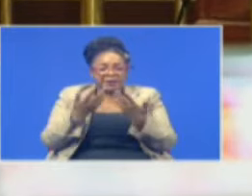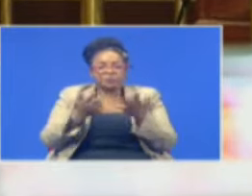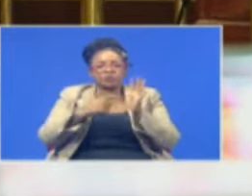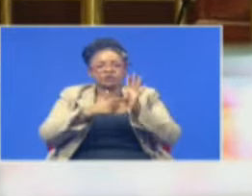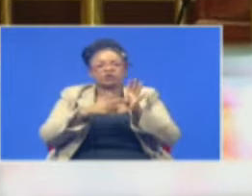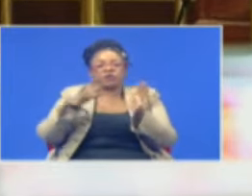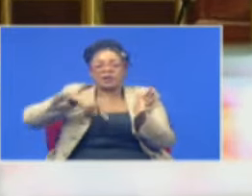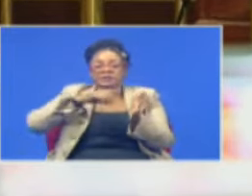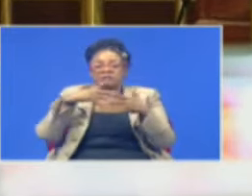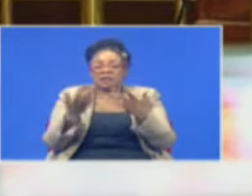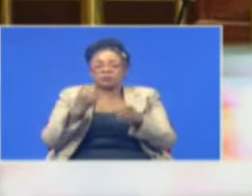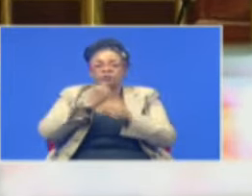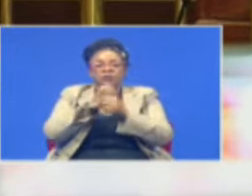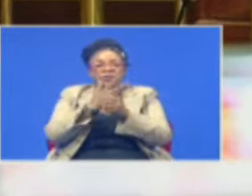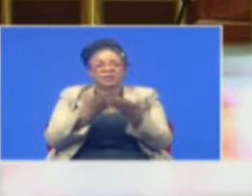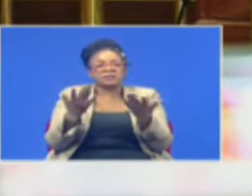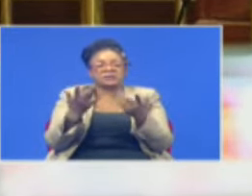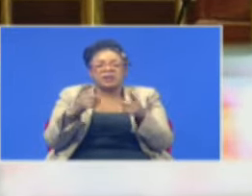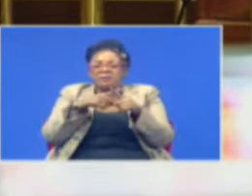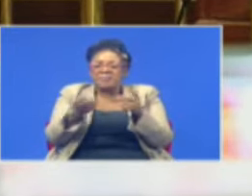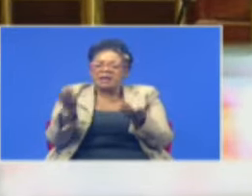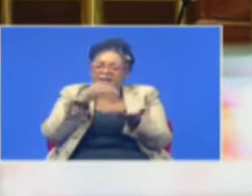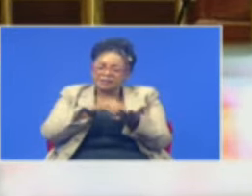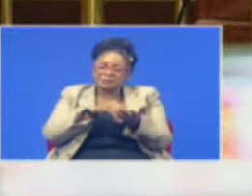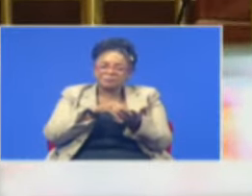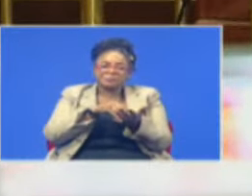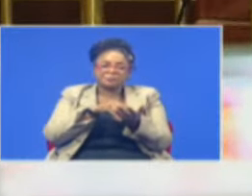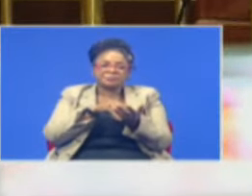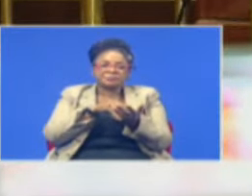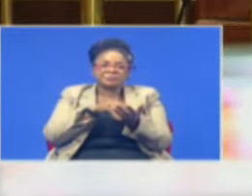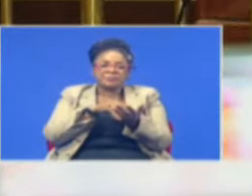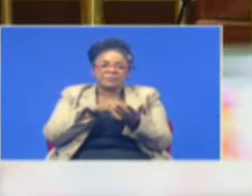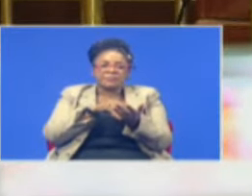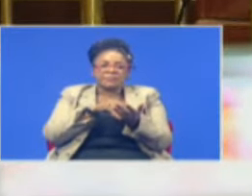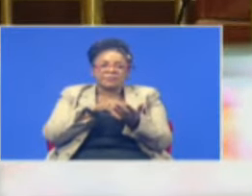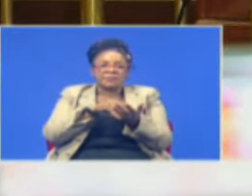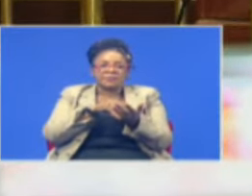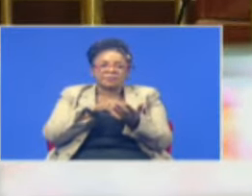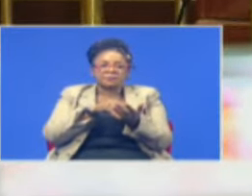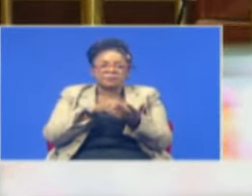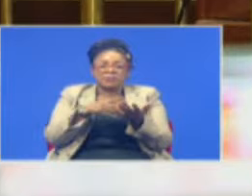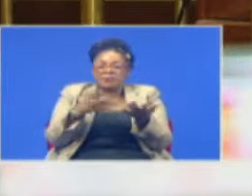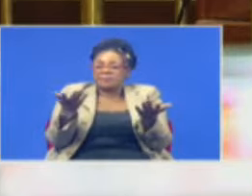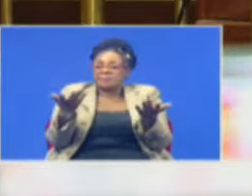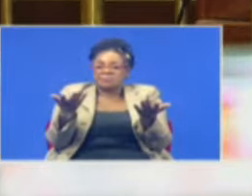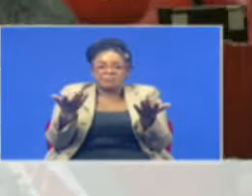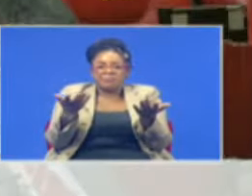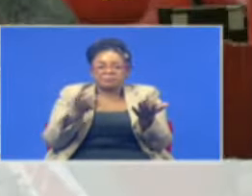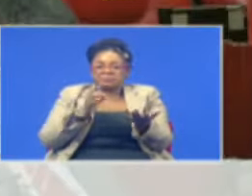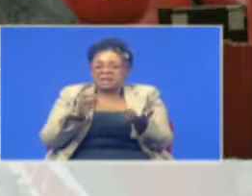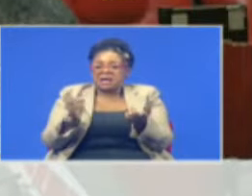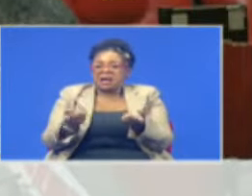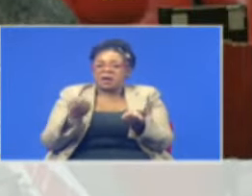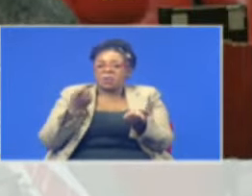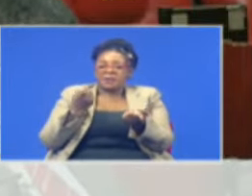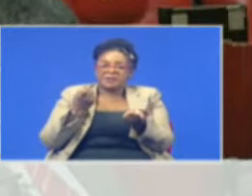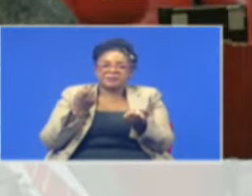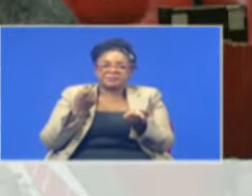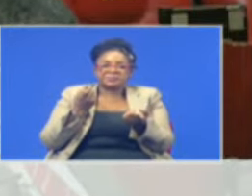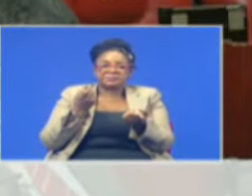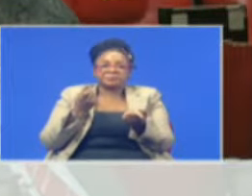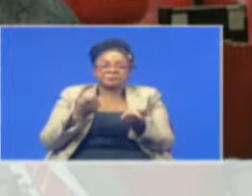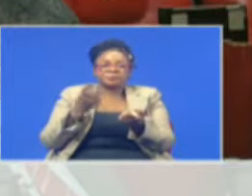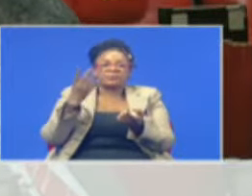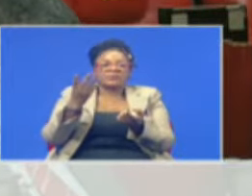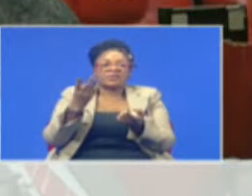to do things. But on the other hand, he seemed to be, for lack of another word, a coward. 4 billion shillings is